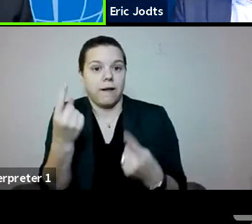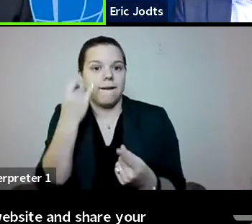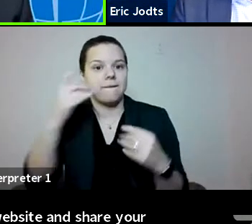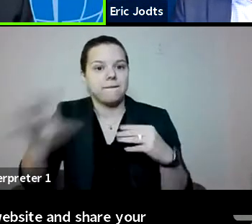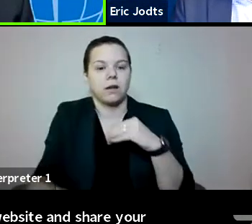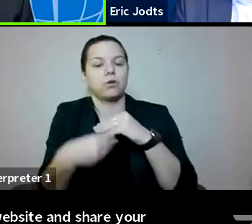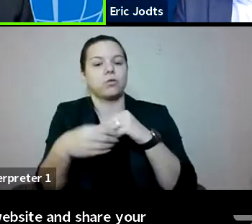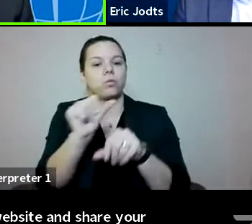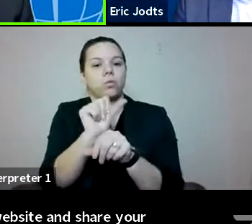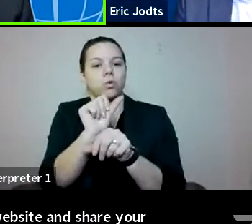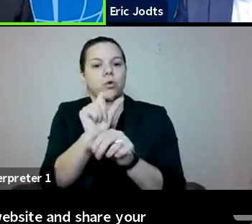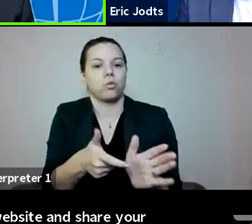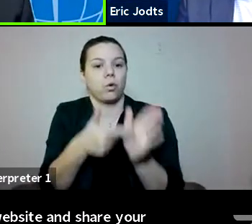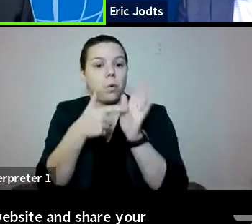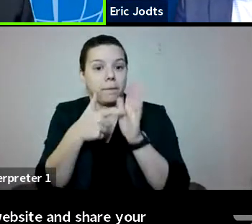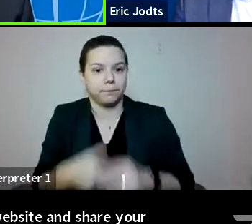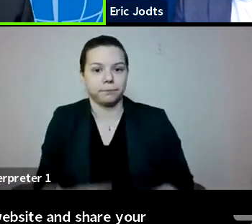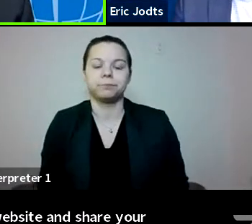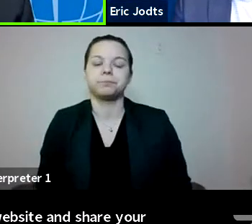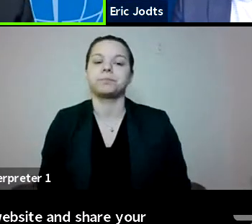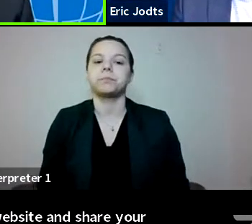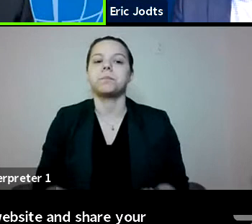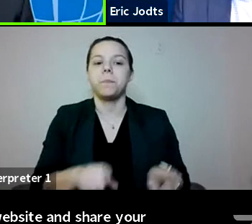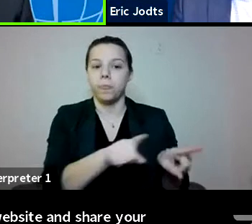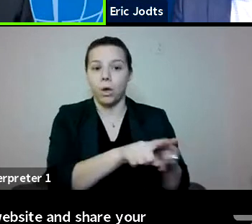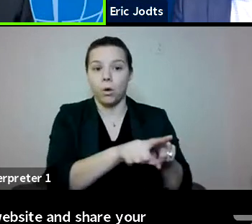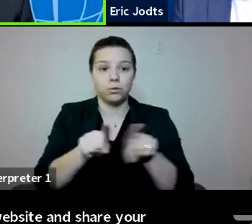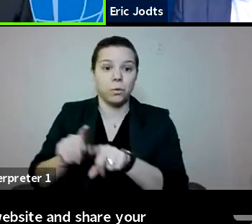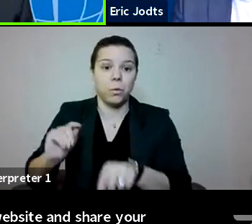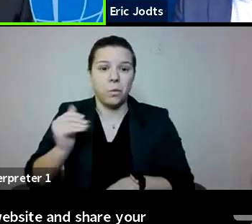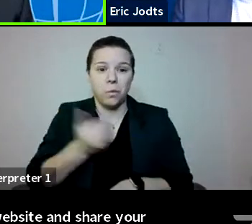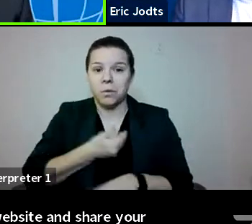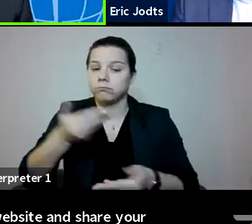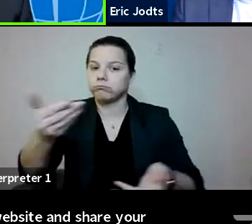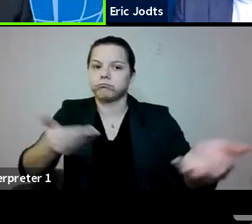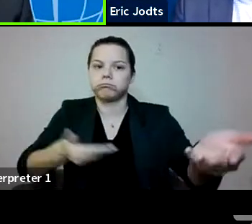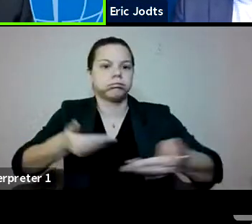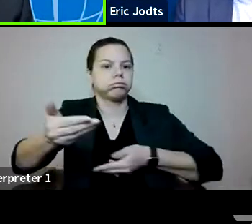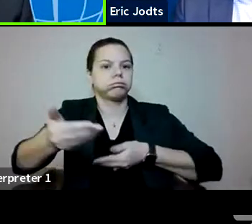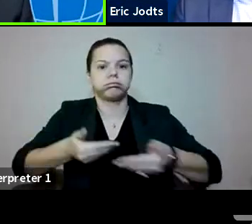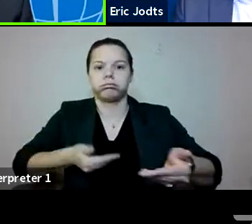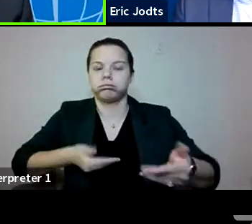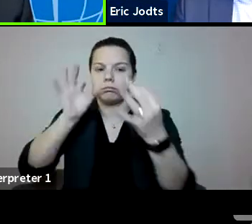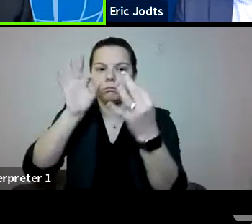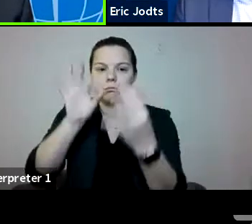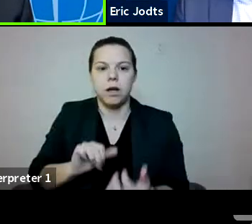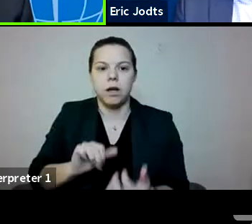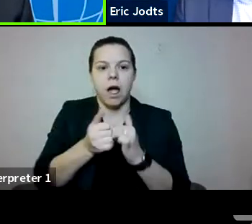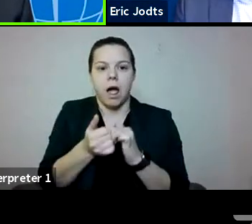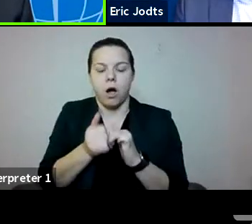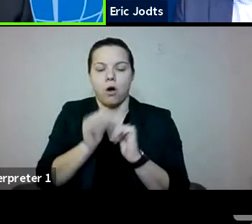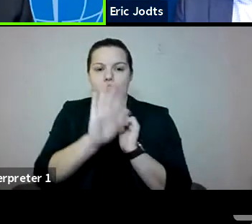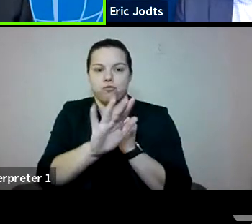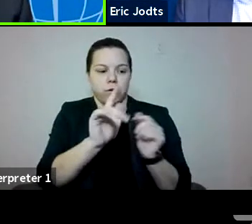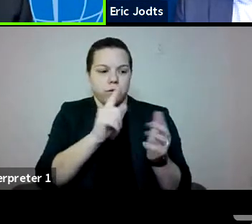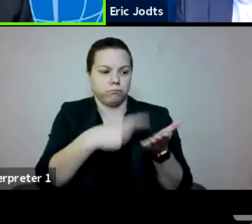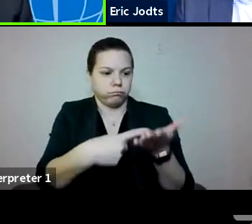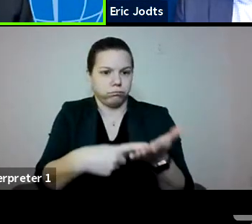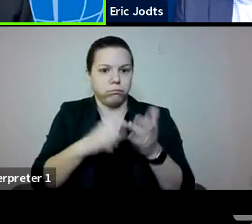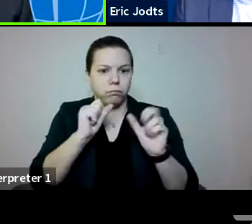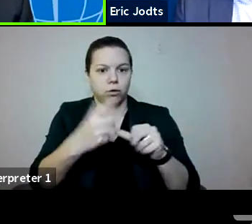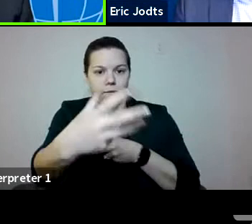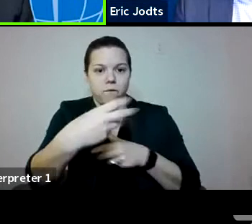that's needed. In addition, we welcome input on how you all roundtables could stay involved in this